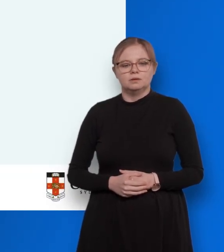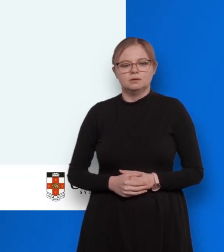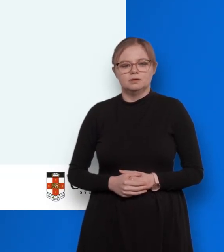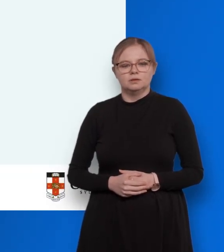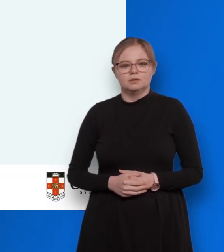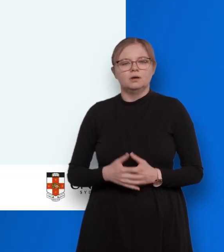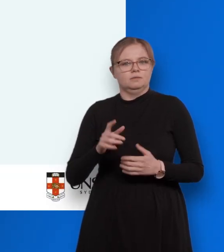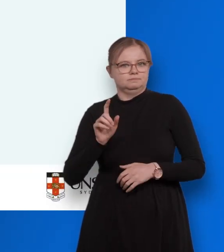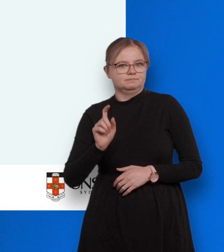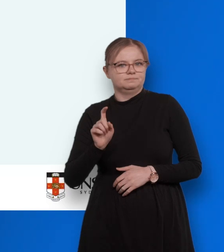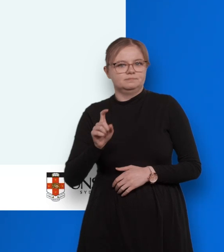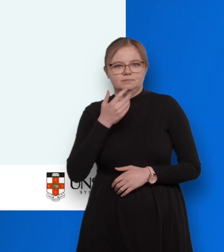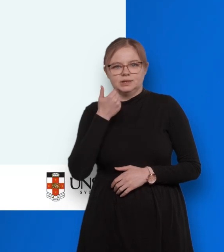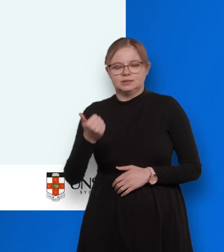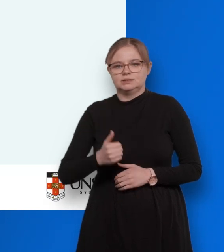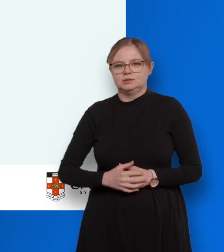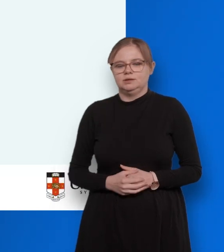couple more clicks, sorry.